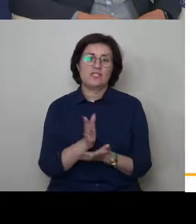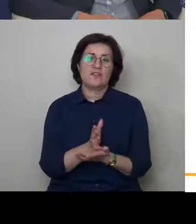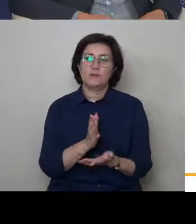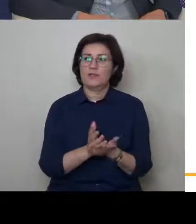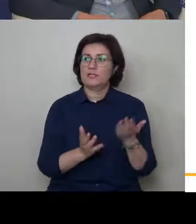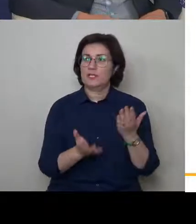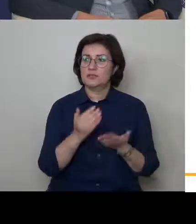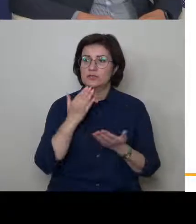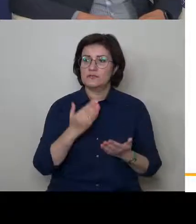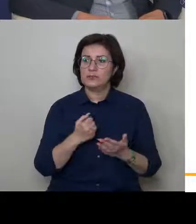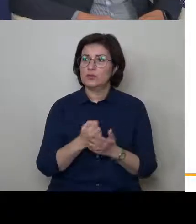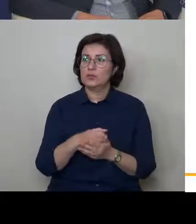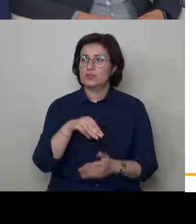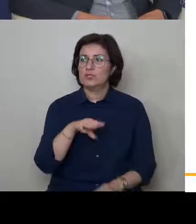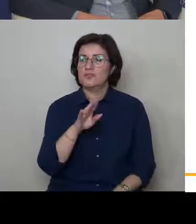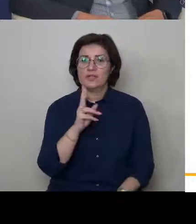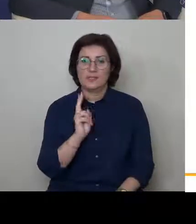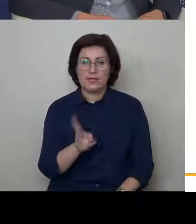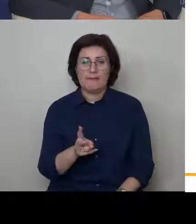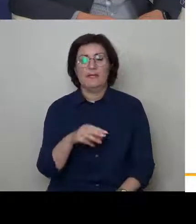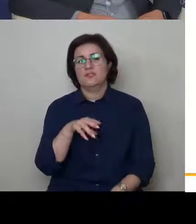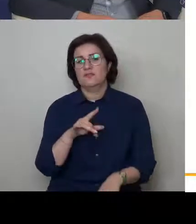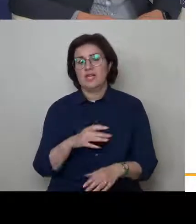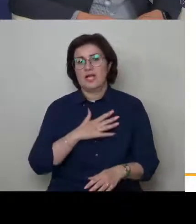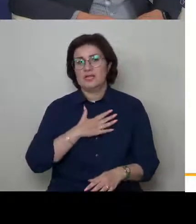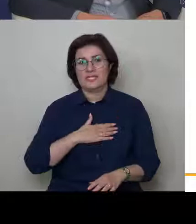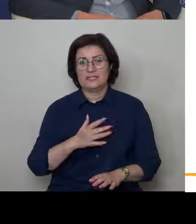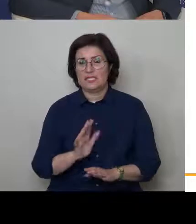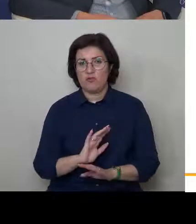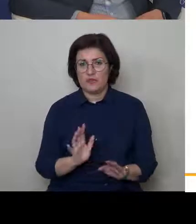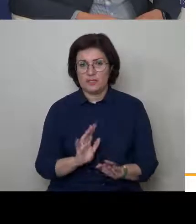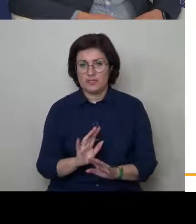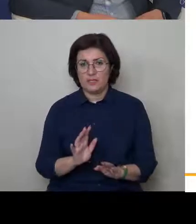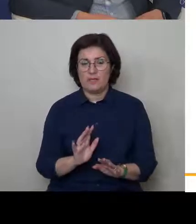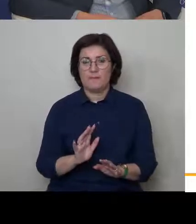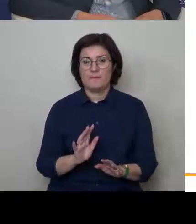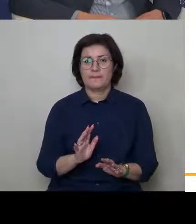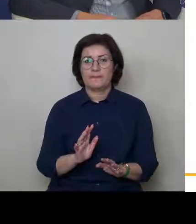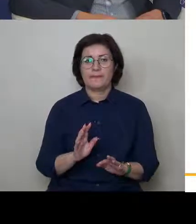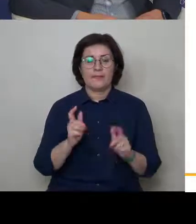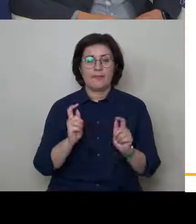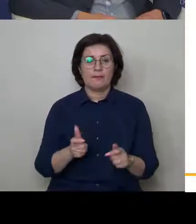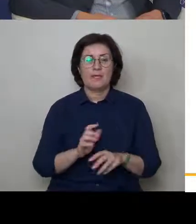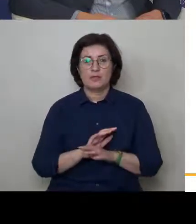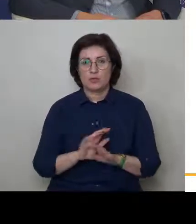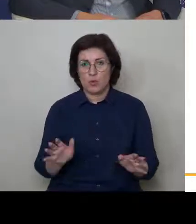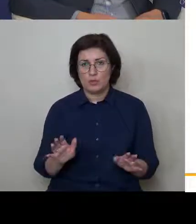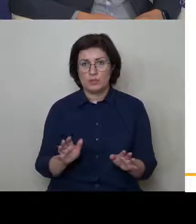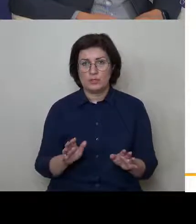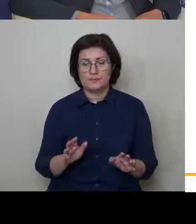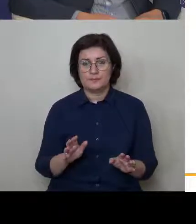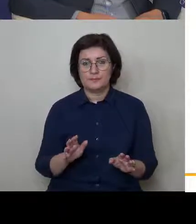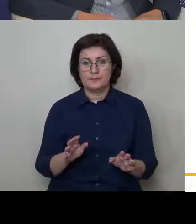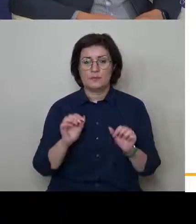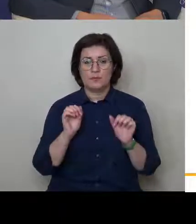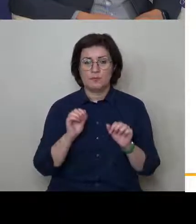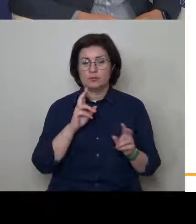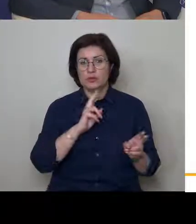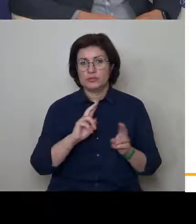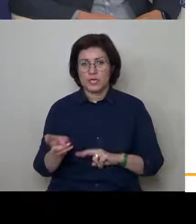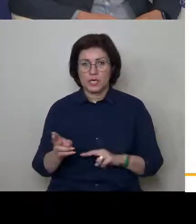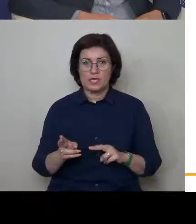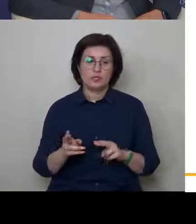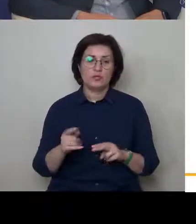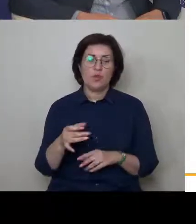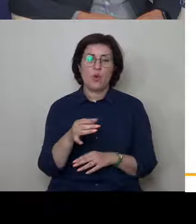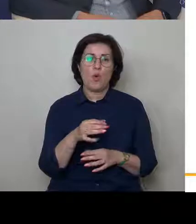PEC is located. If you turn to the TEC and the TEC has not granted your request, or if you